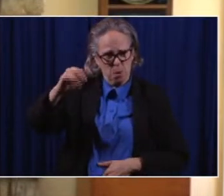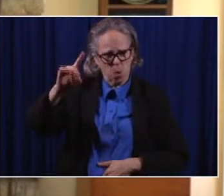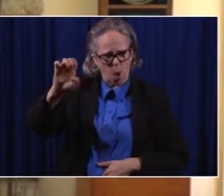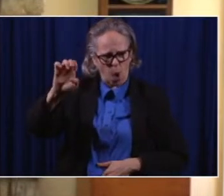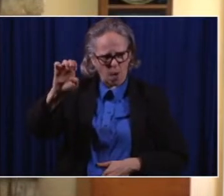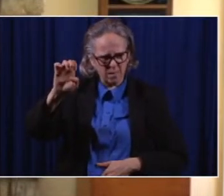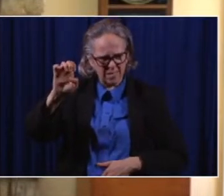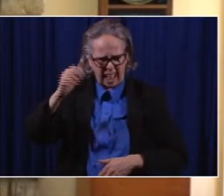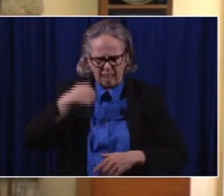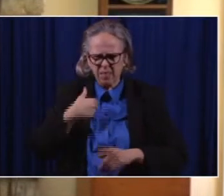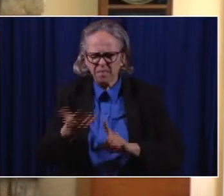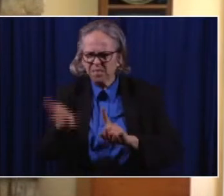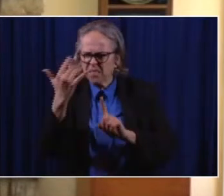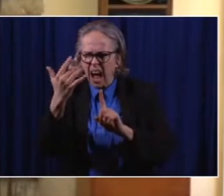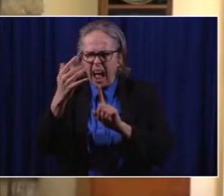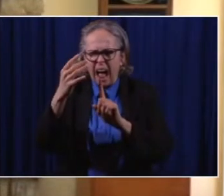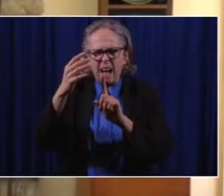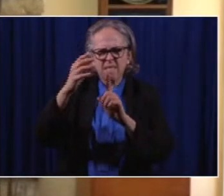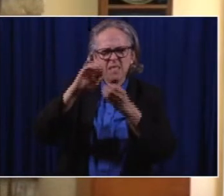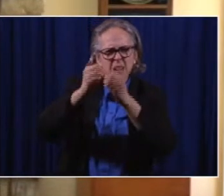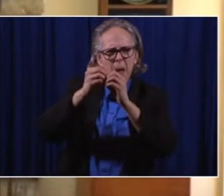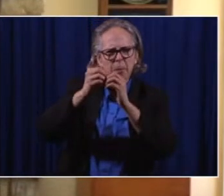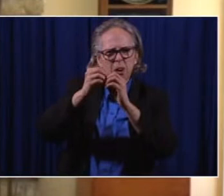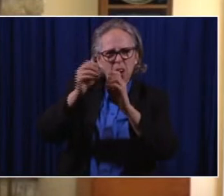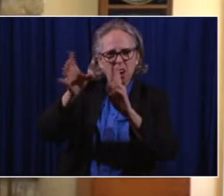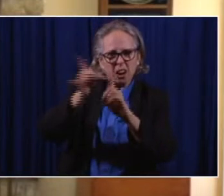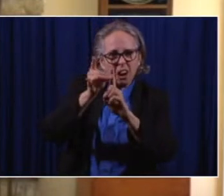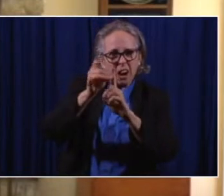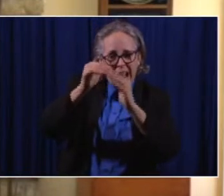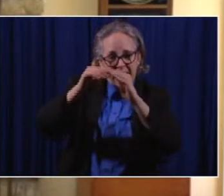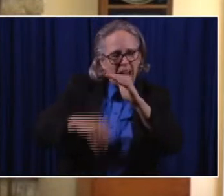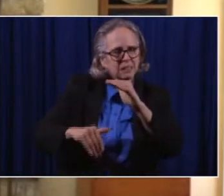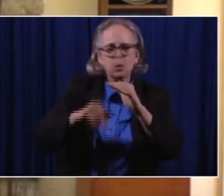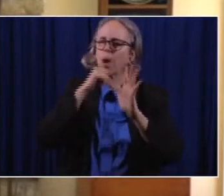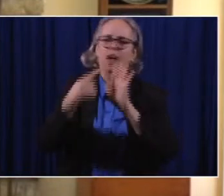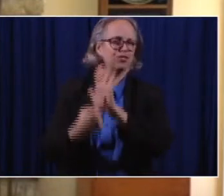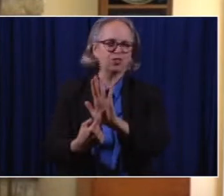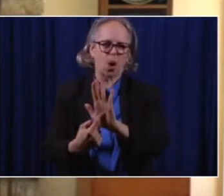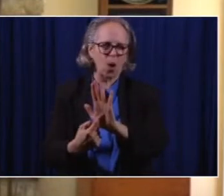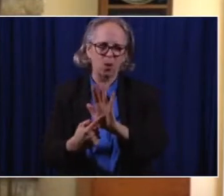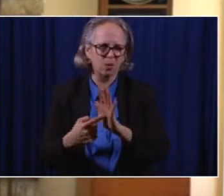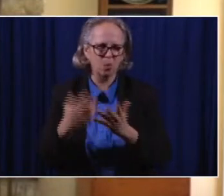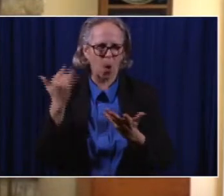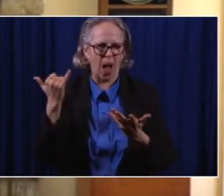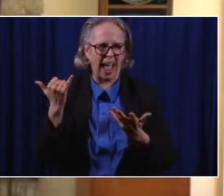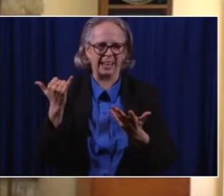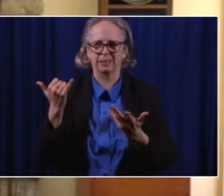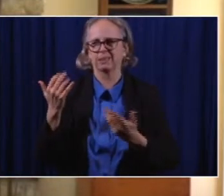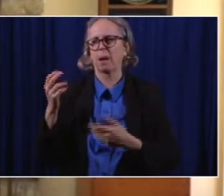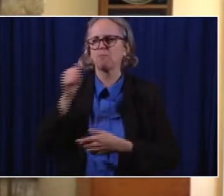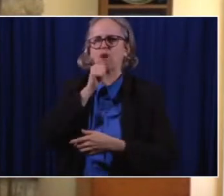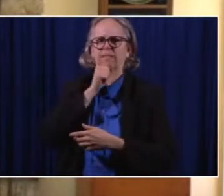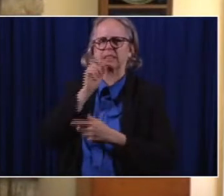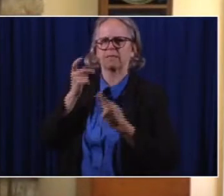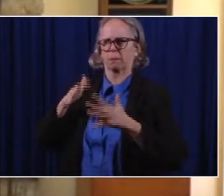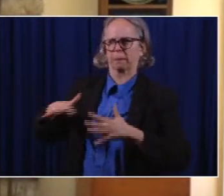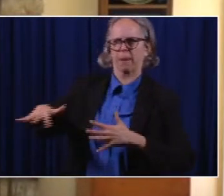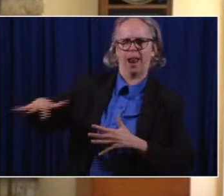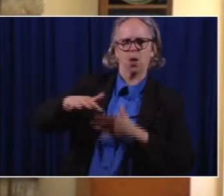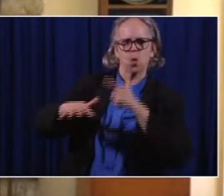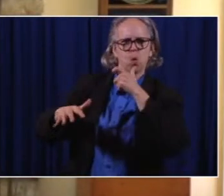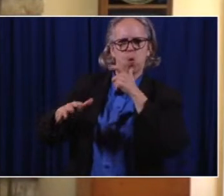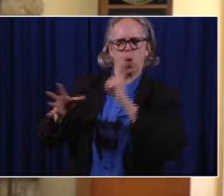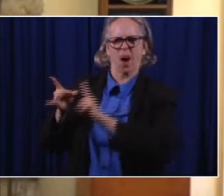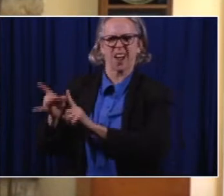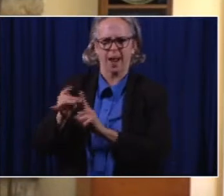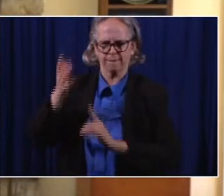not impact most of you. The next dashboard that we're introducing today is a flu dashboard.